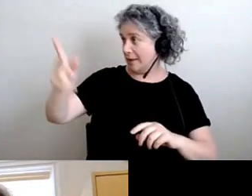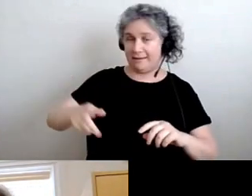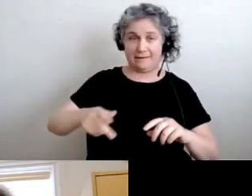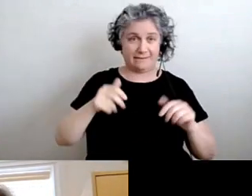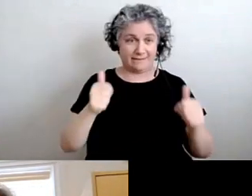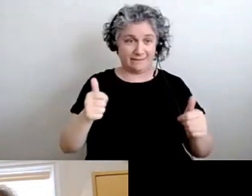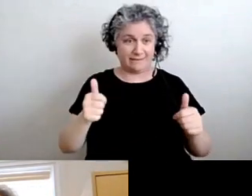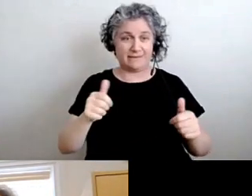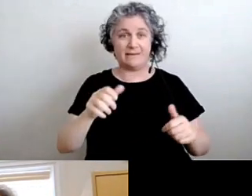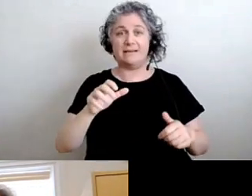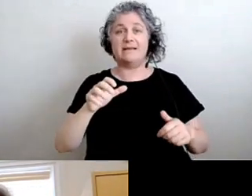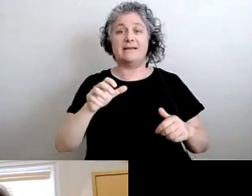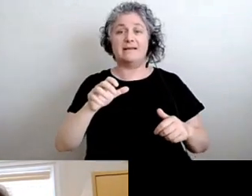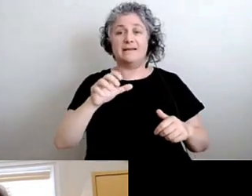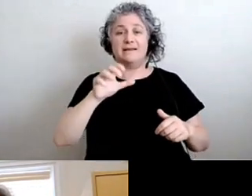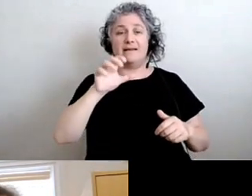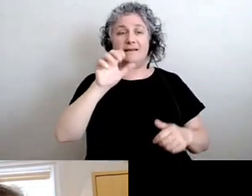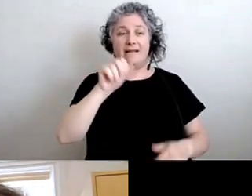I'll Canva quick.